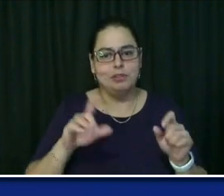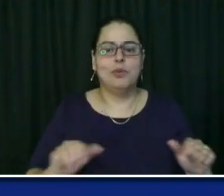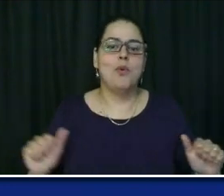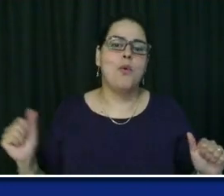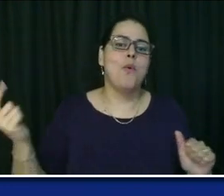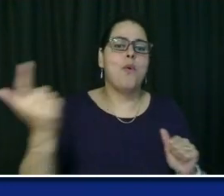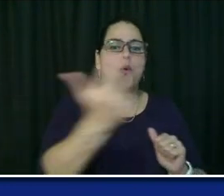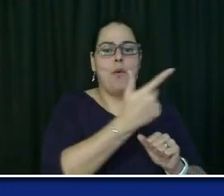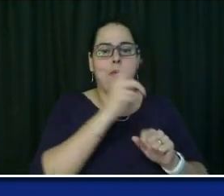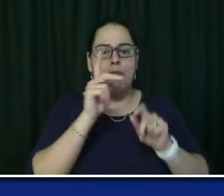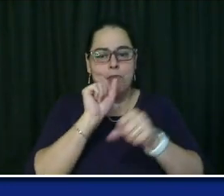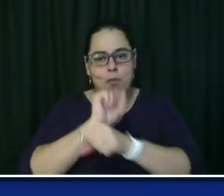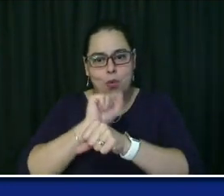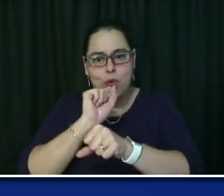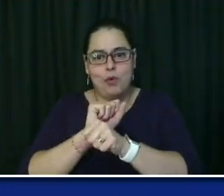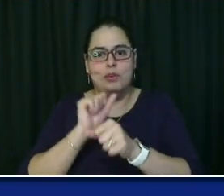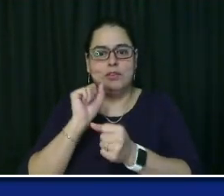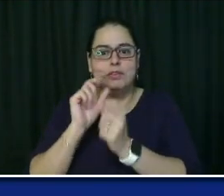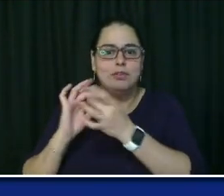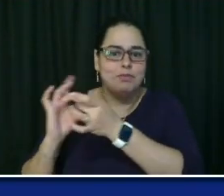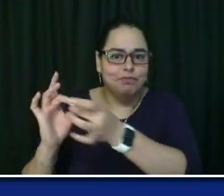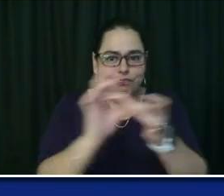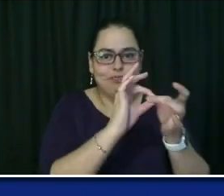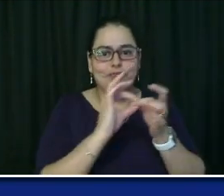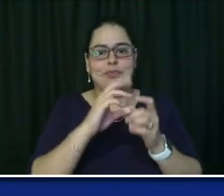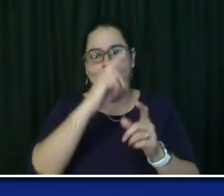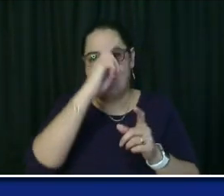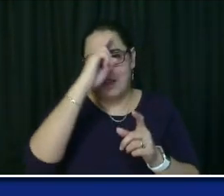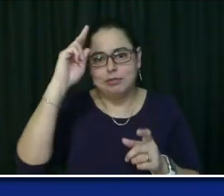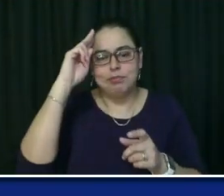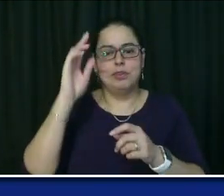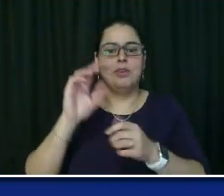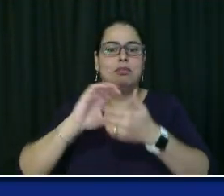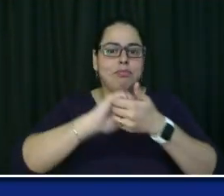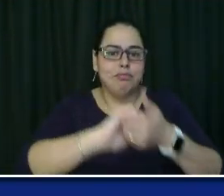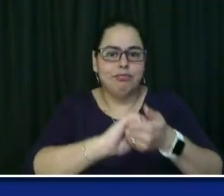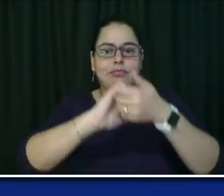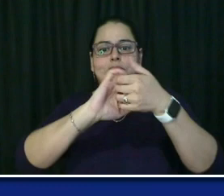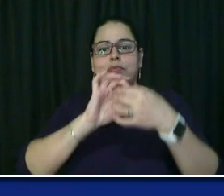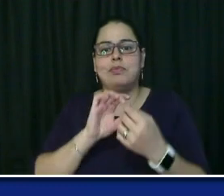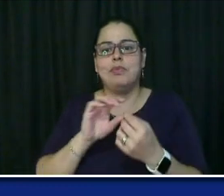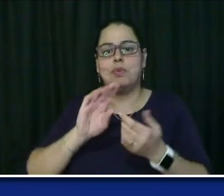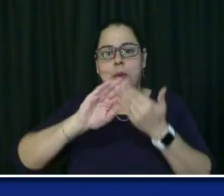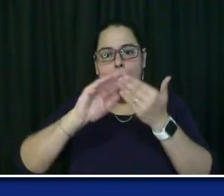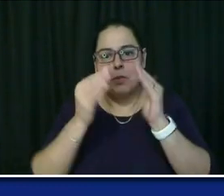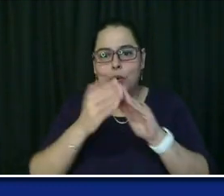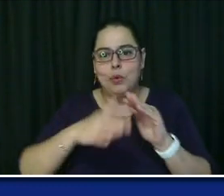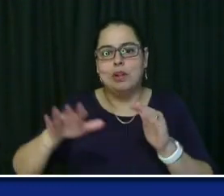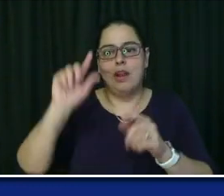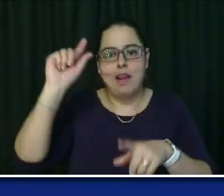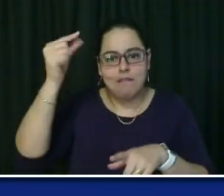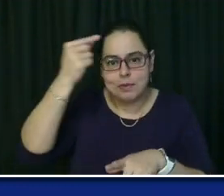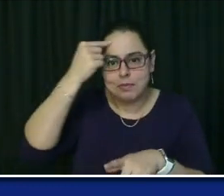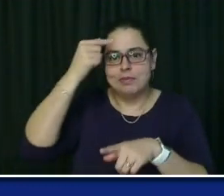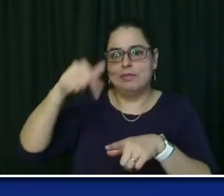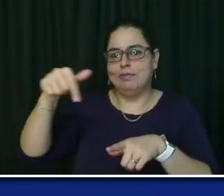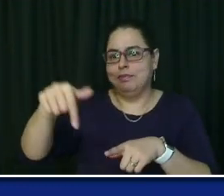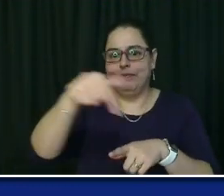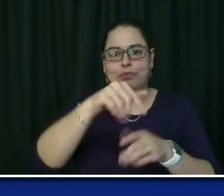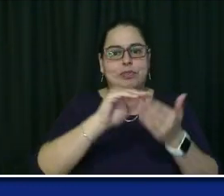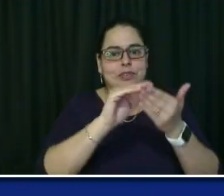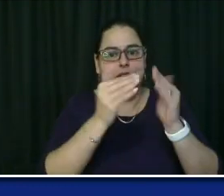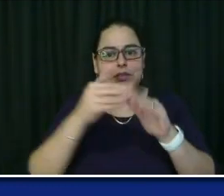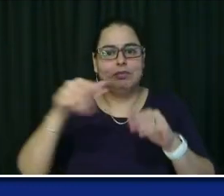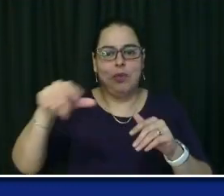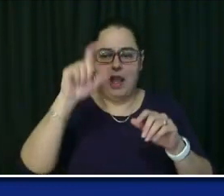the not-for-profit organizations, the clergy, the small businesses, that whole combination of things to implement this. The policies may come out of the governor's